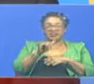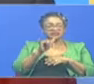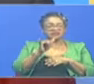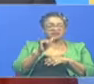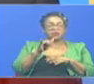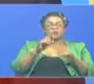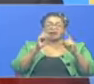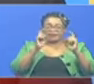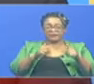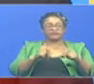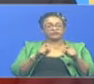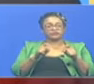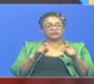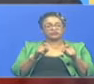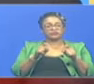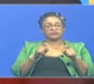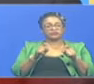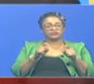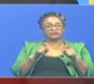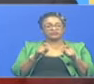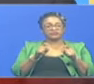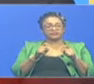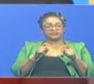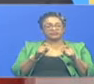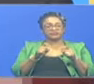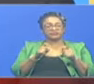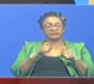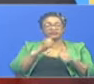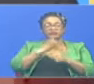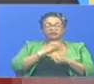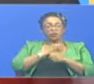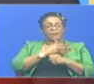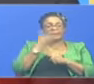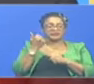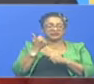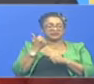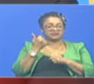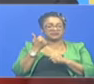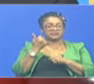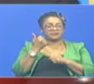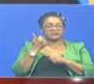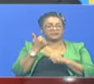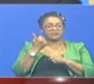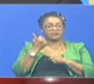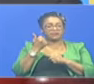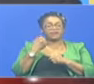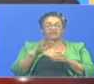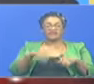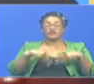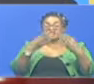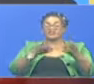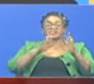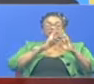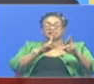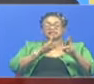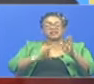have to do much better in terms of turning around the results as fast as